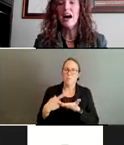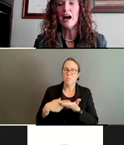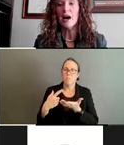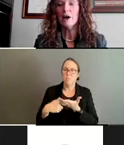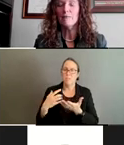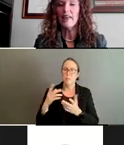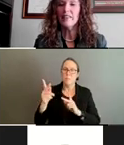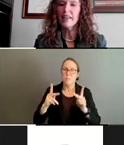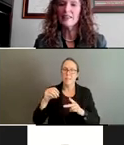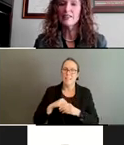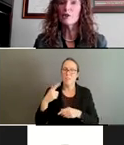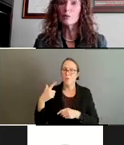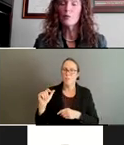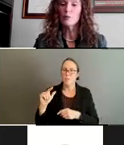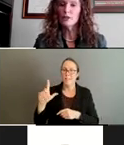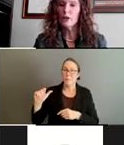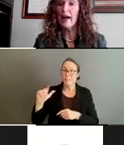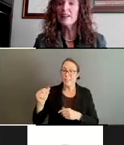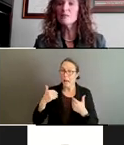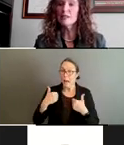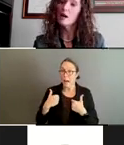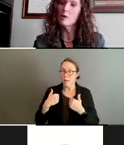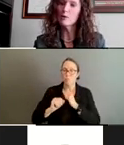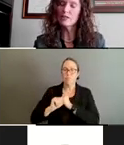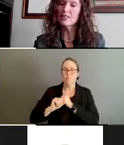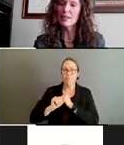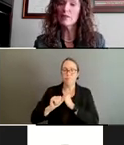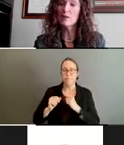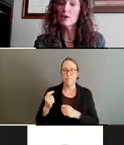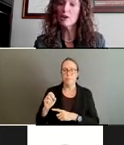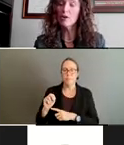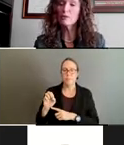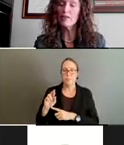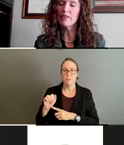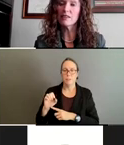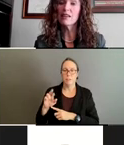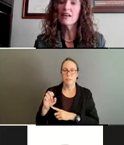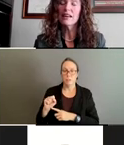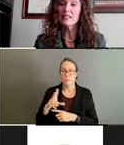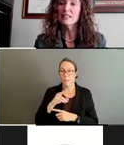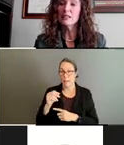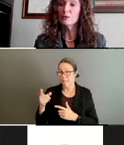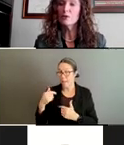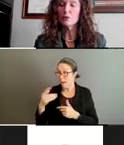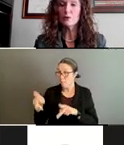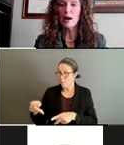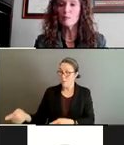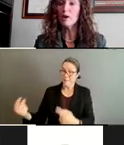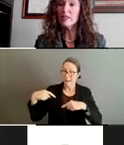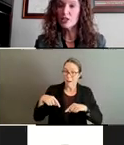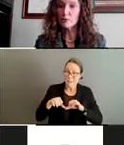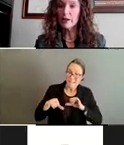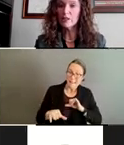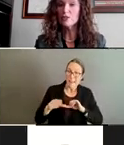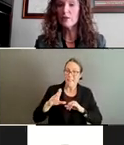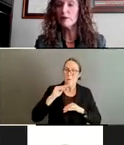generators, and they either, you know, had somebody come over and stay with them in their home so that they could continue to